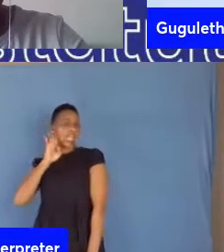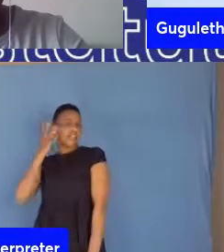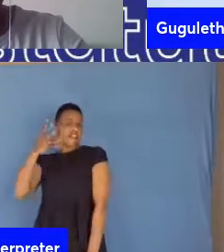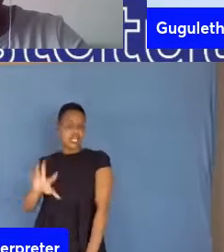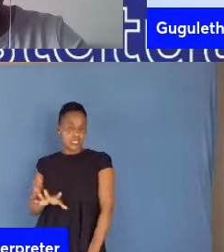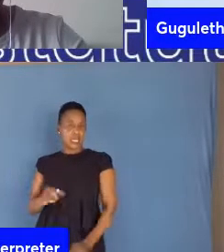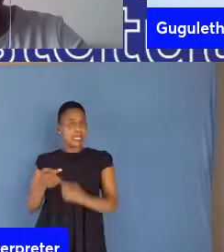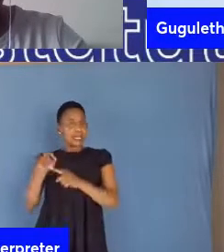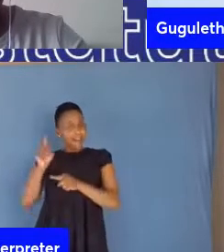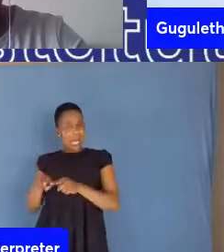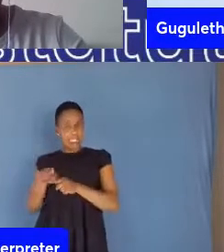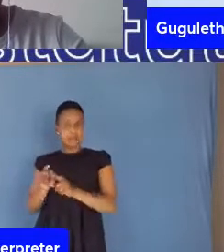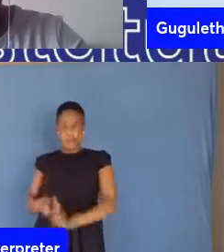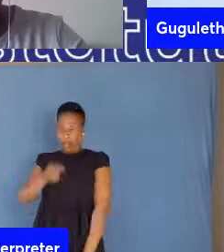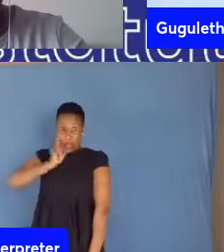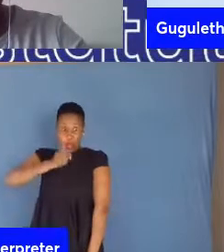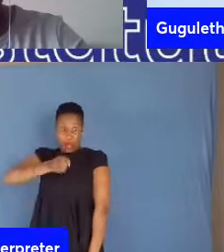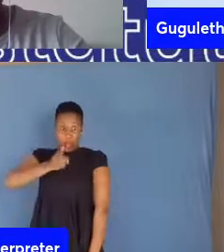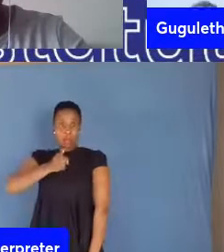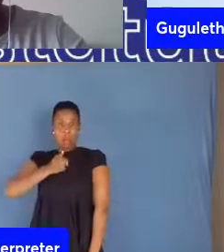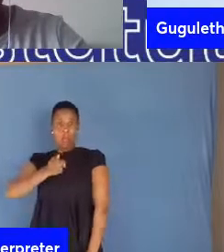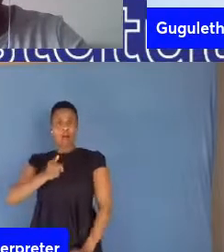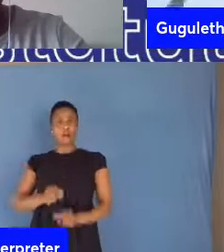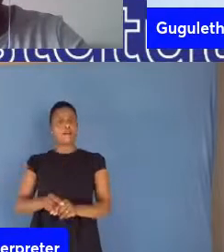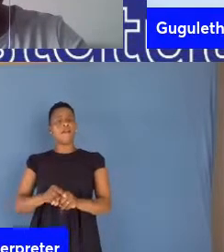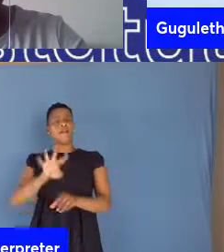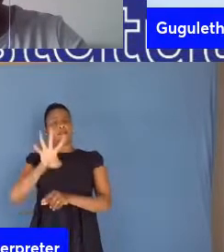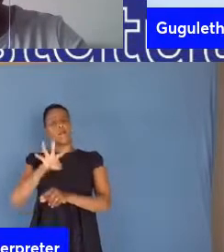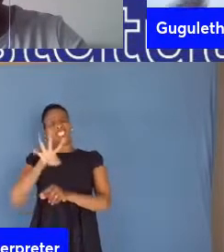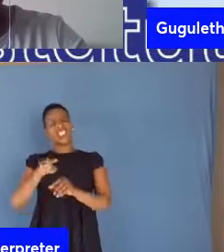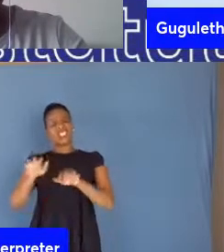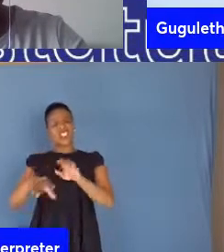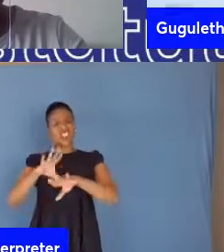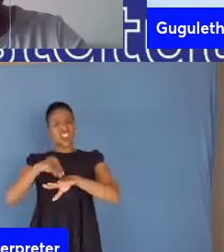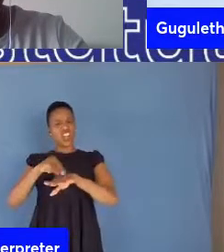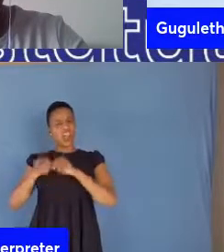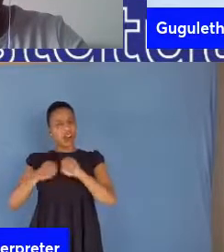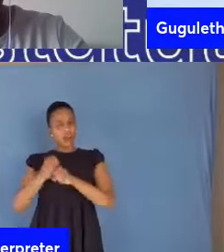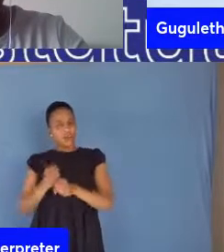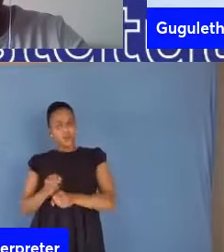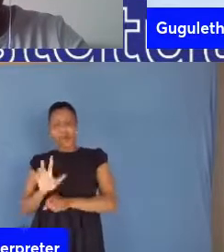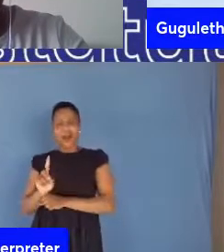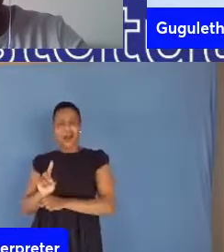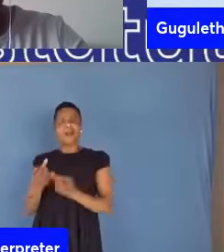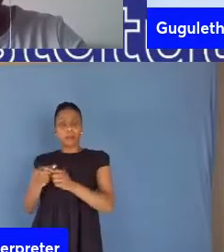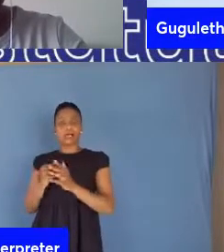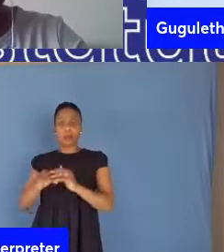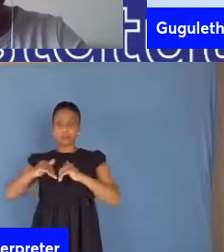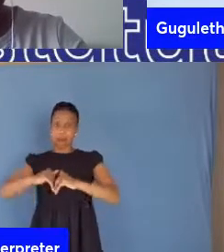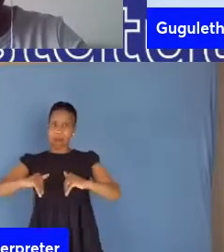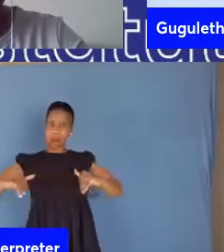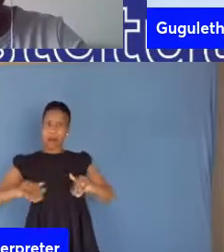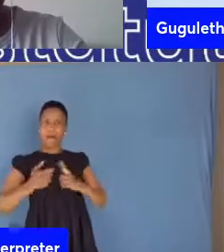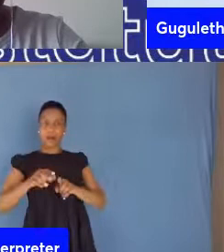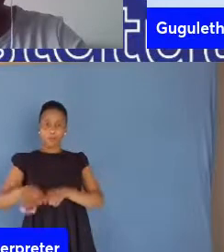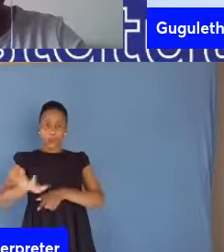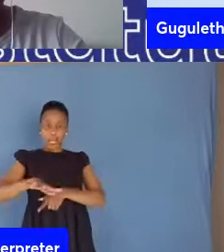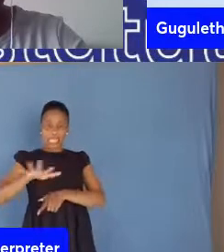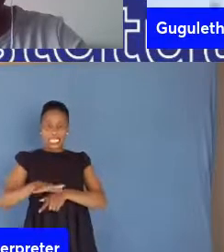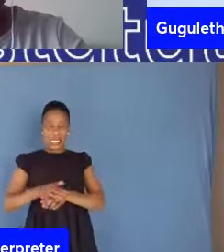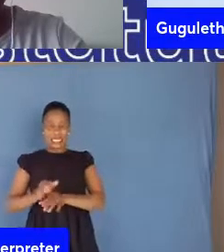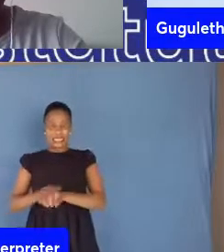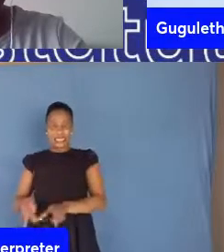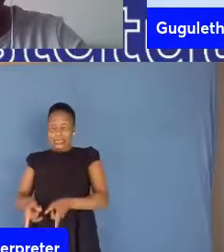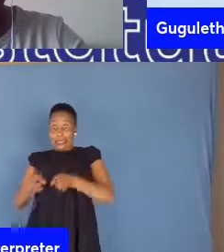of reprimanding a 14-year-old, but removing them away from a position that is harmful for them. So I